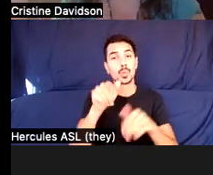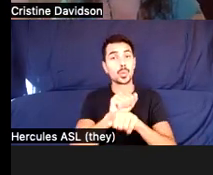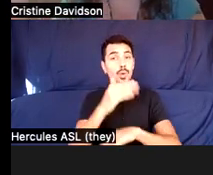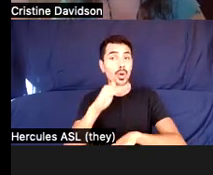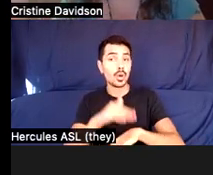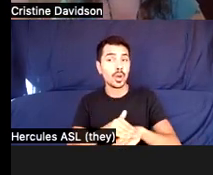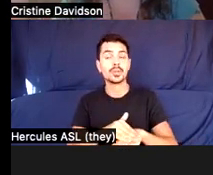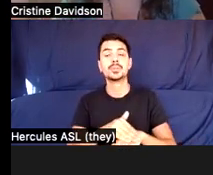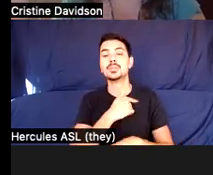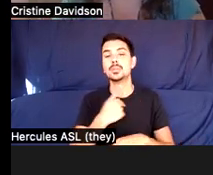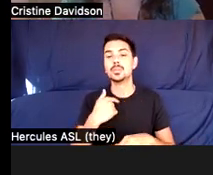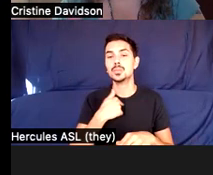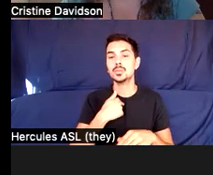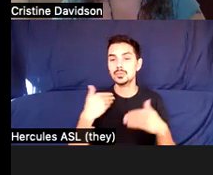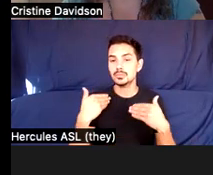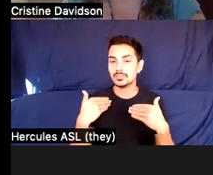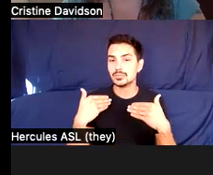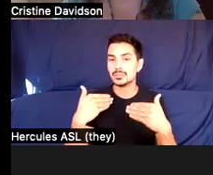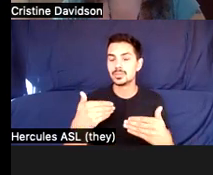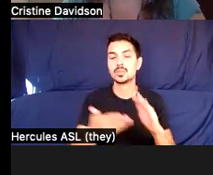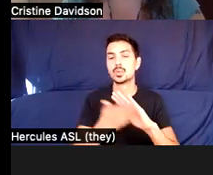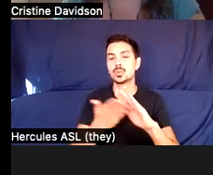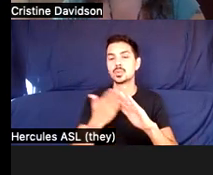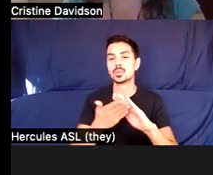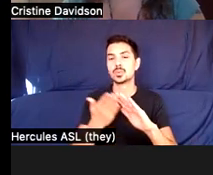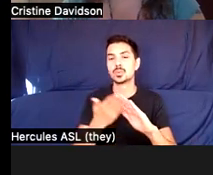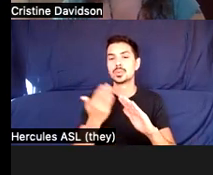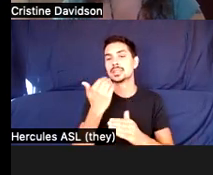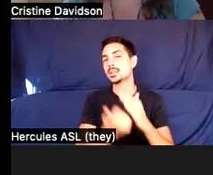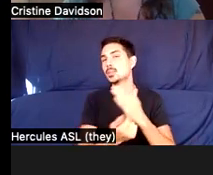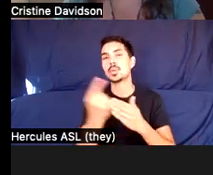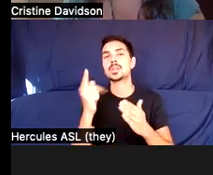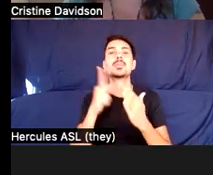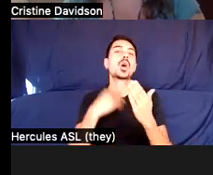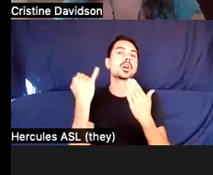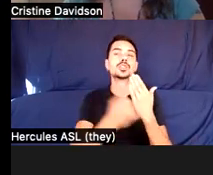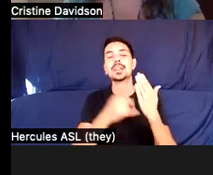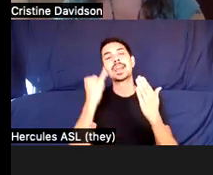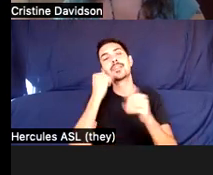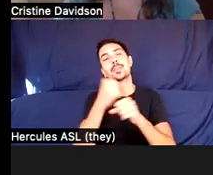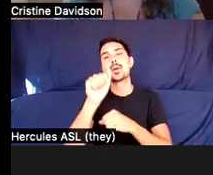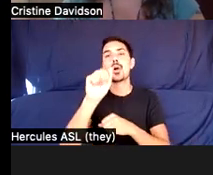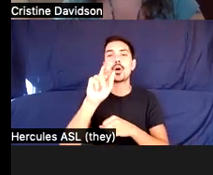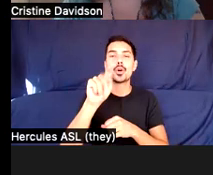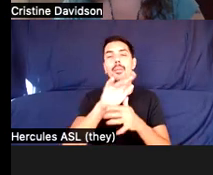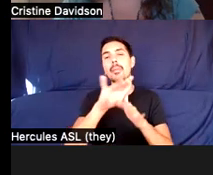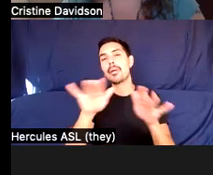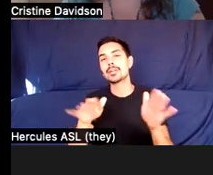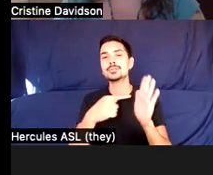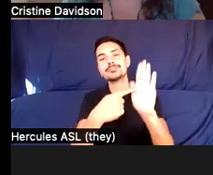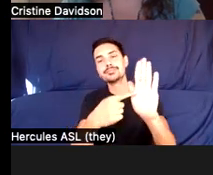go a final run through of anybody's projects out there, okay? All right, that's the